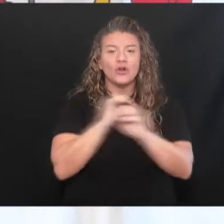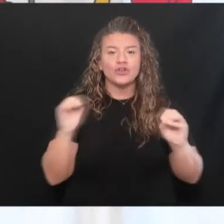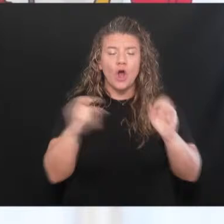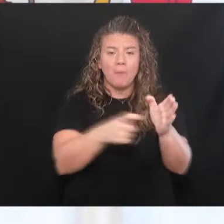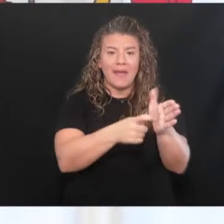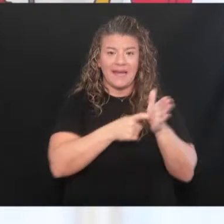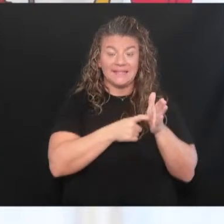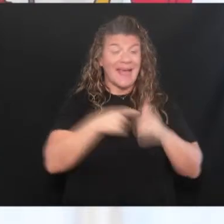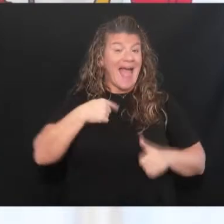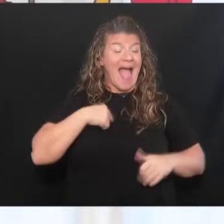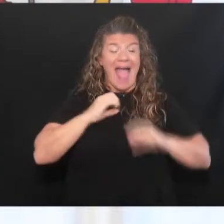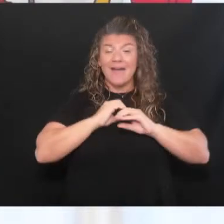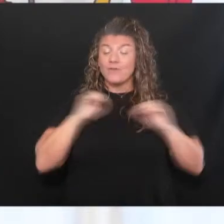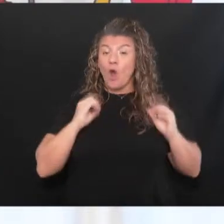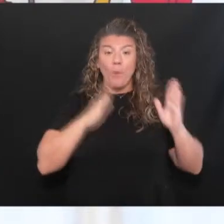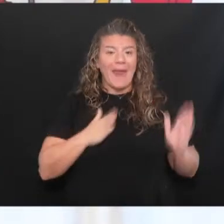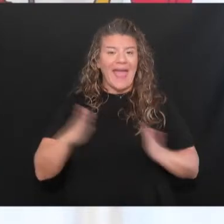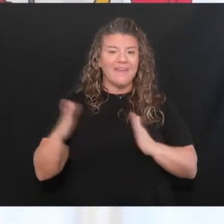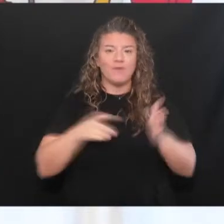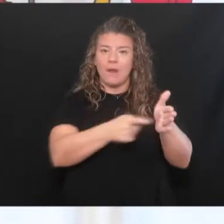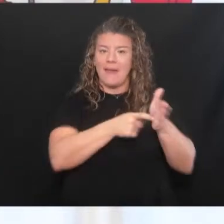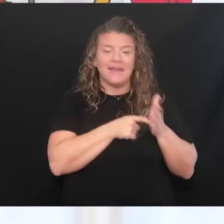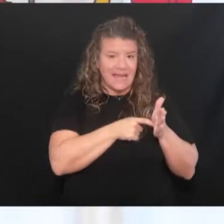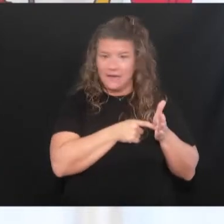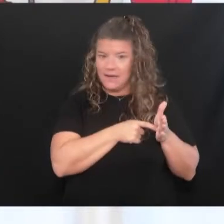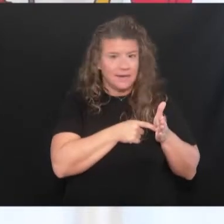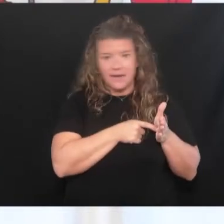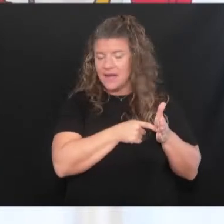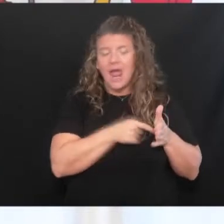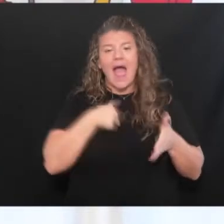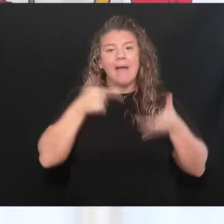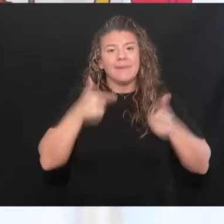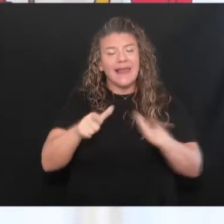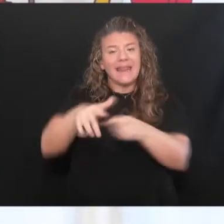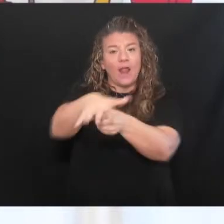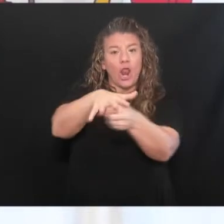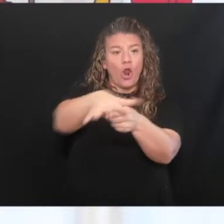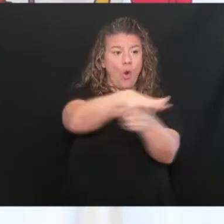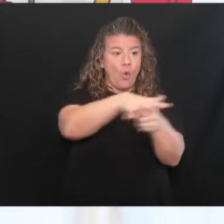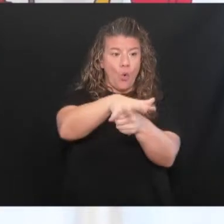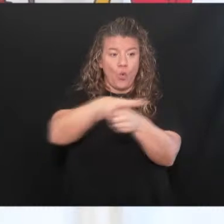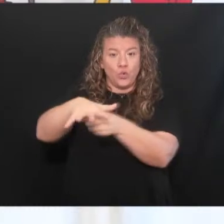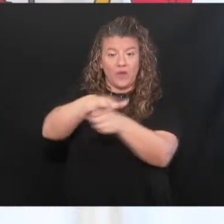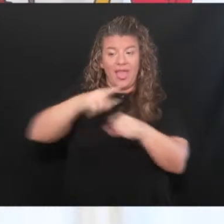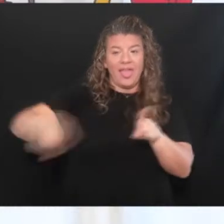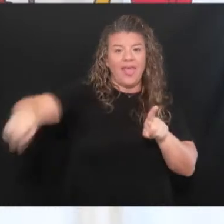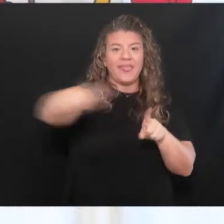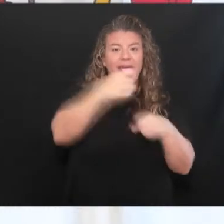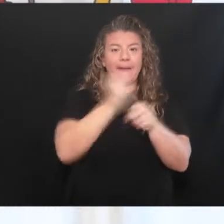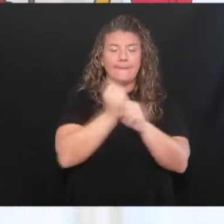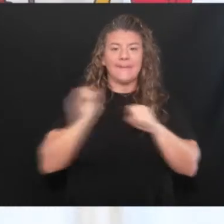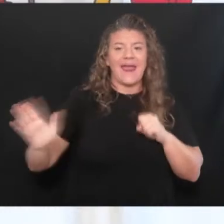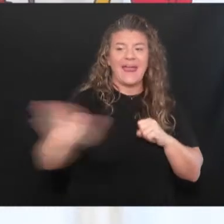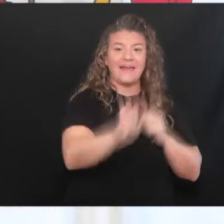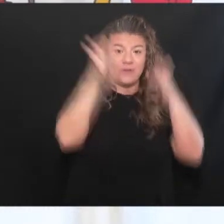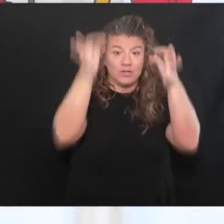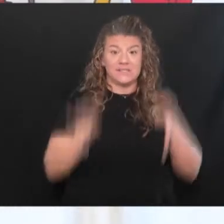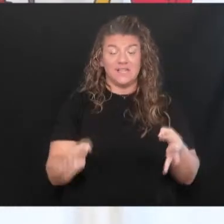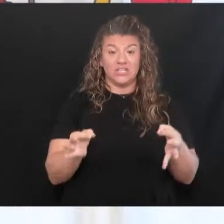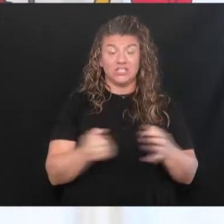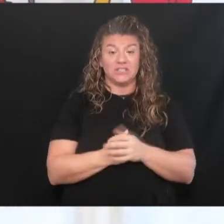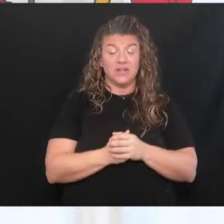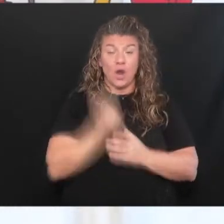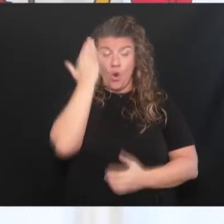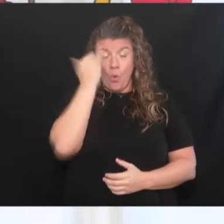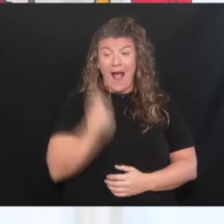for mandates, and what we're doing is we're letting the local people make decisions, because one size